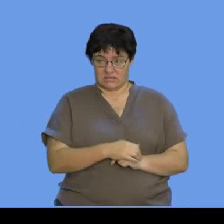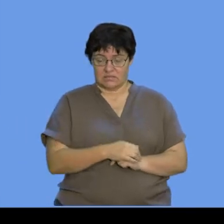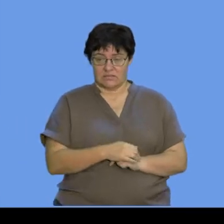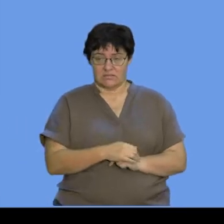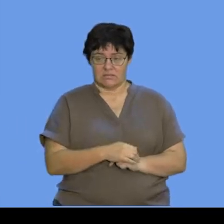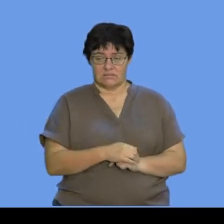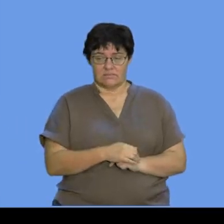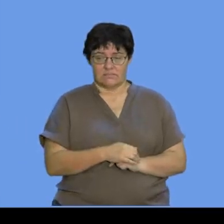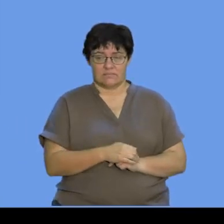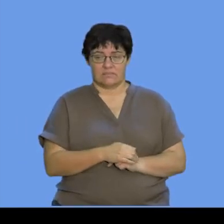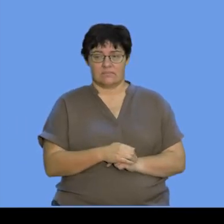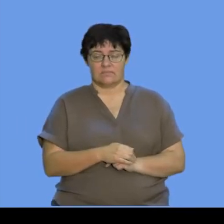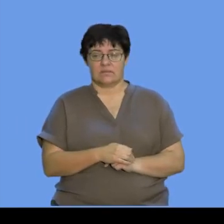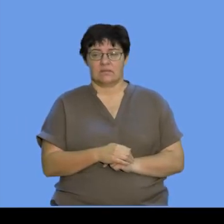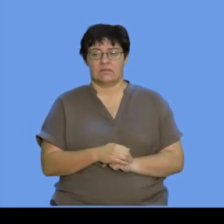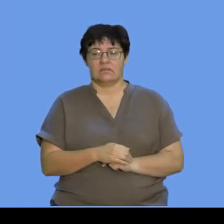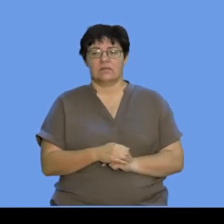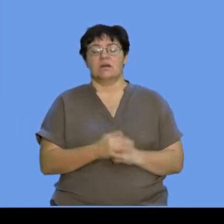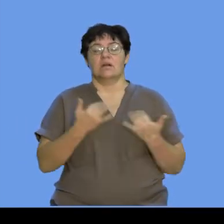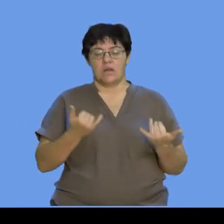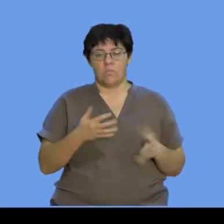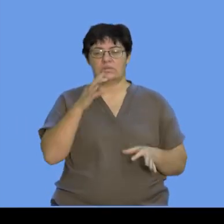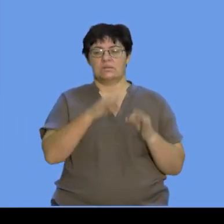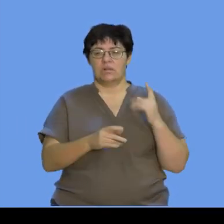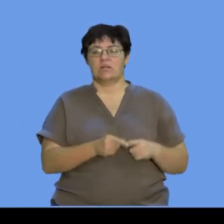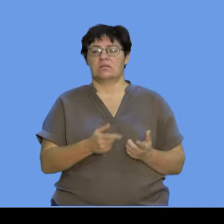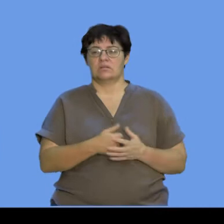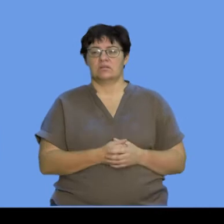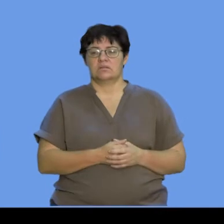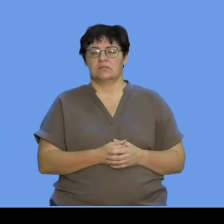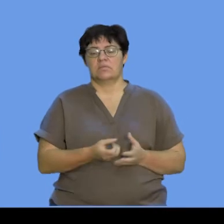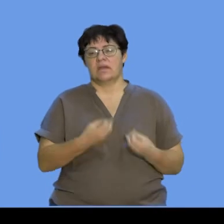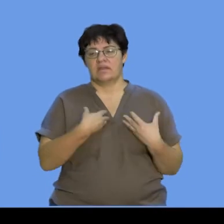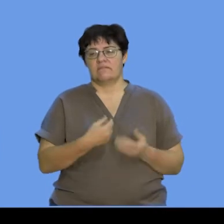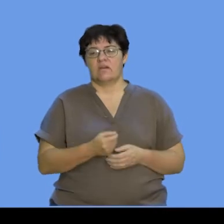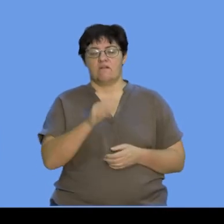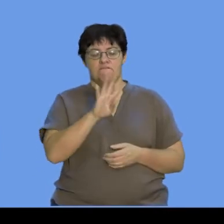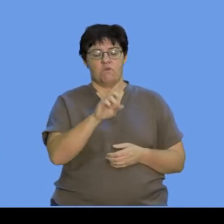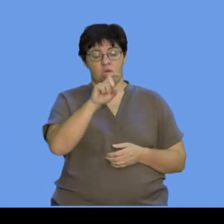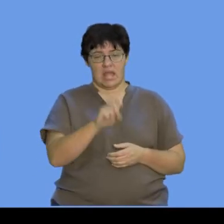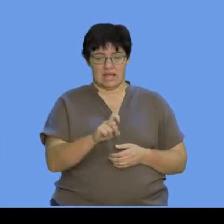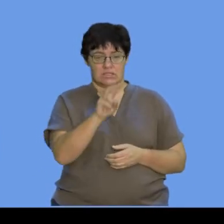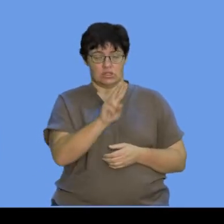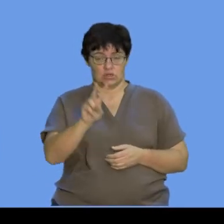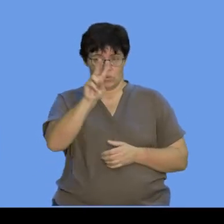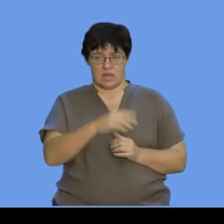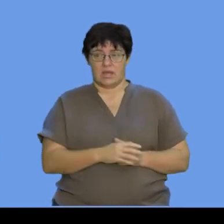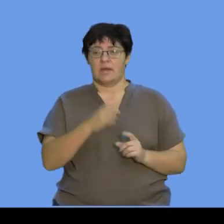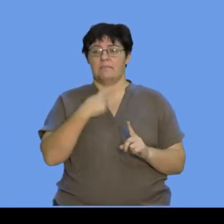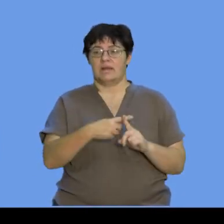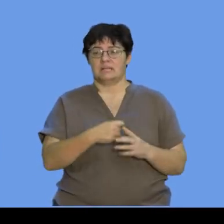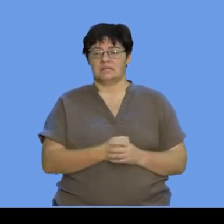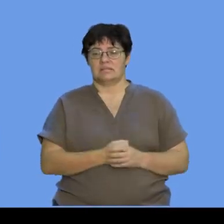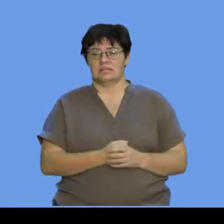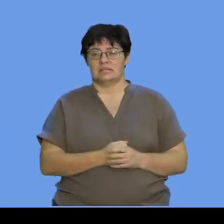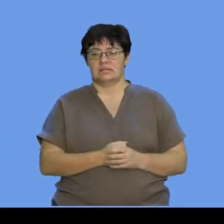is the side RP. And then I simplify this quickly. This will give me 4x